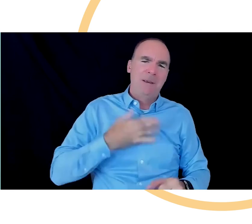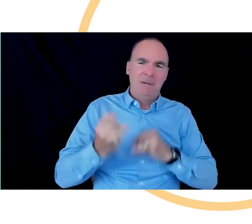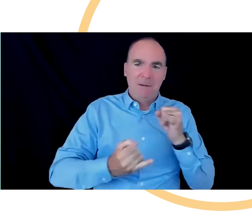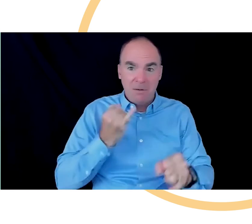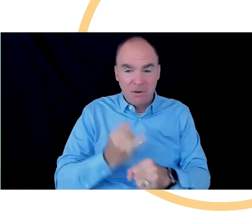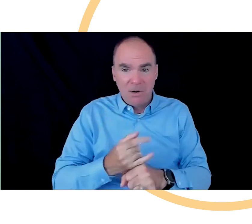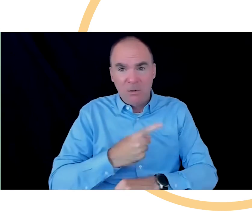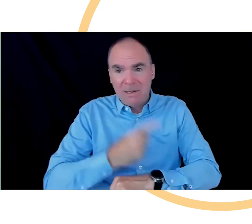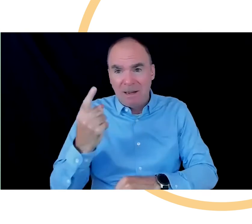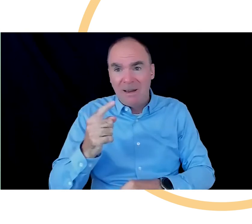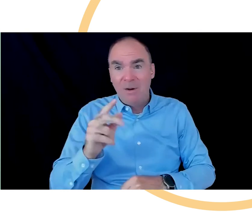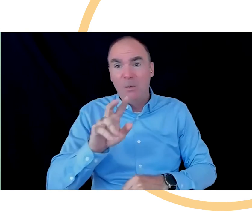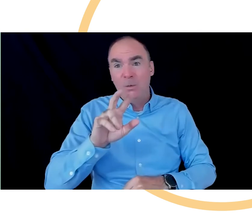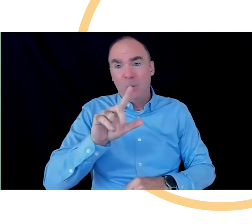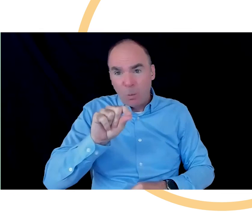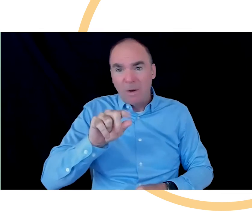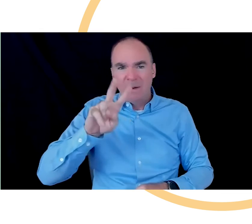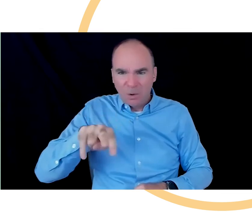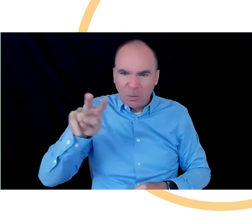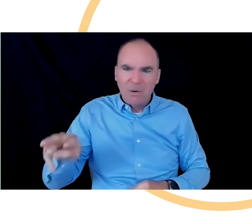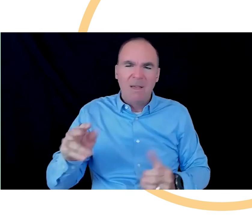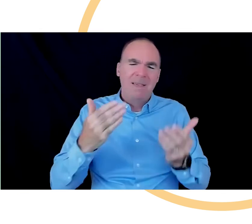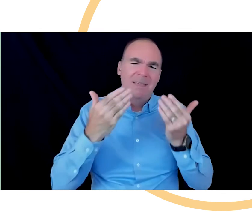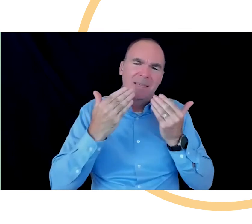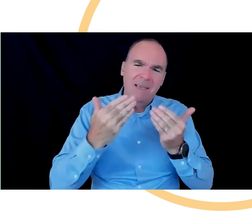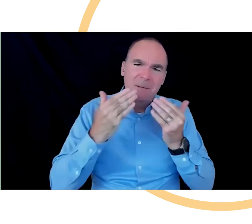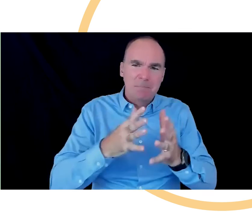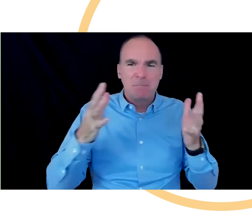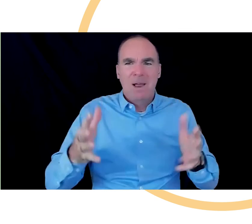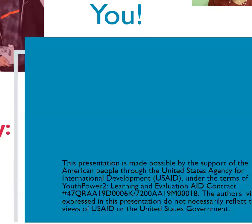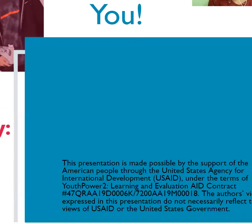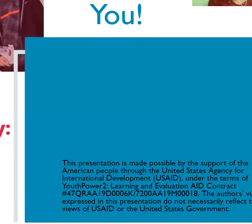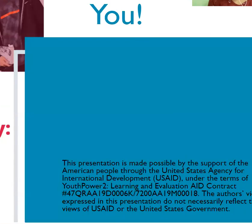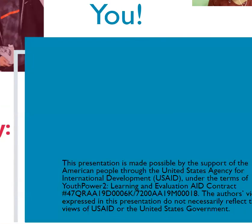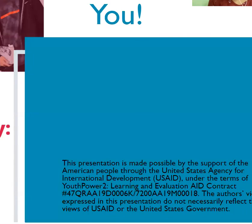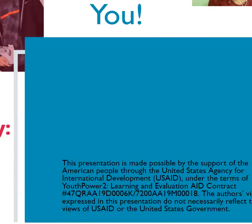Youth Day 2022. Thank you very much. Take care. Goodbye.